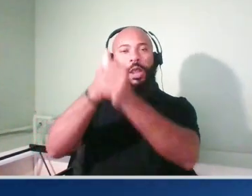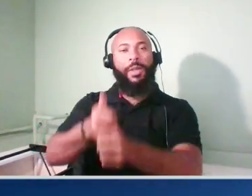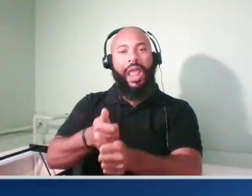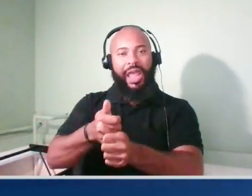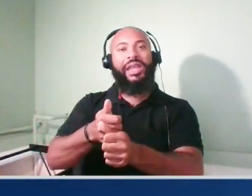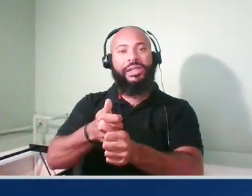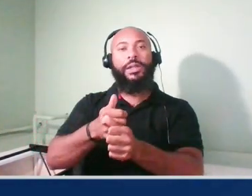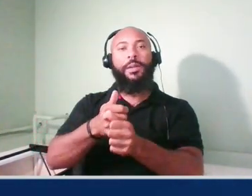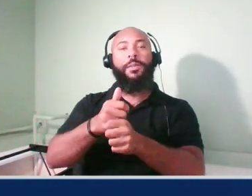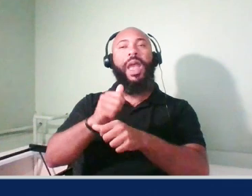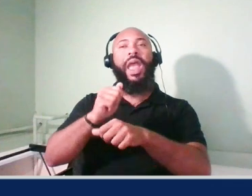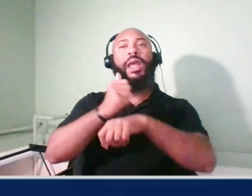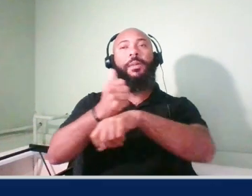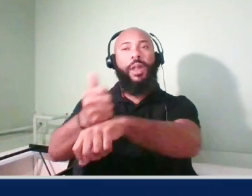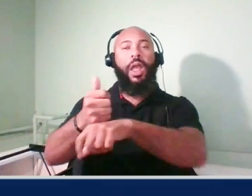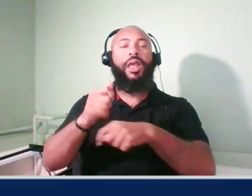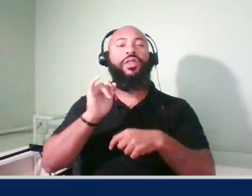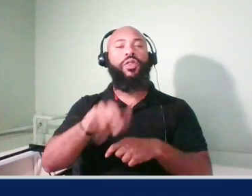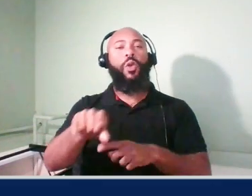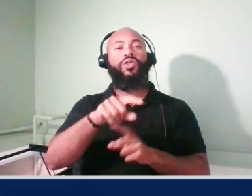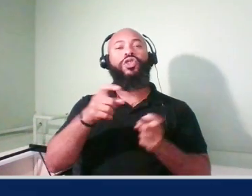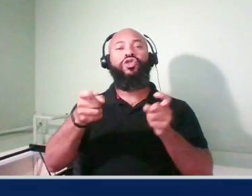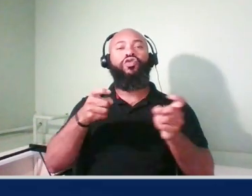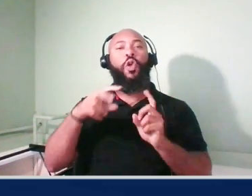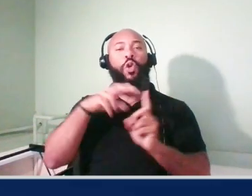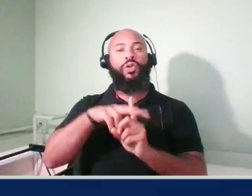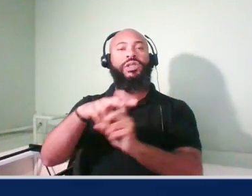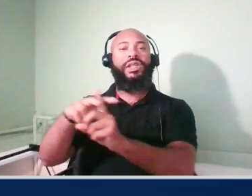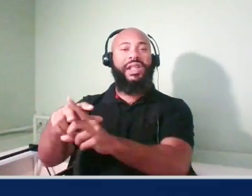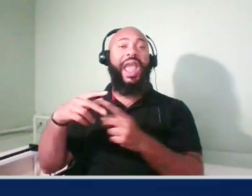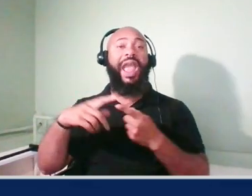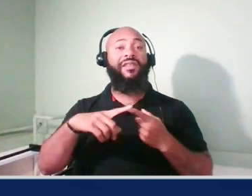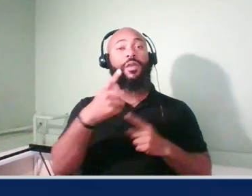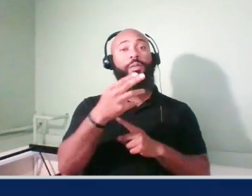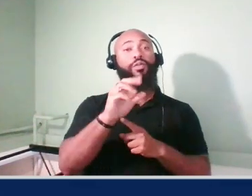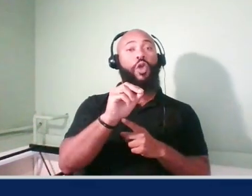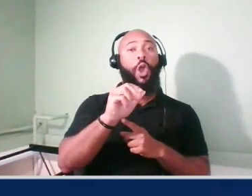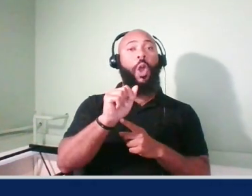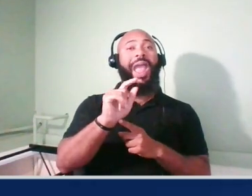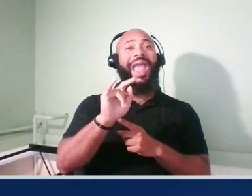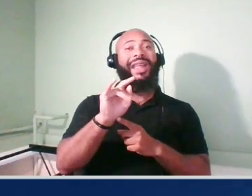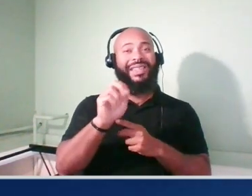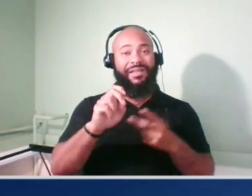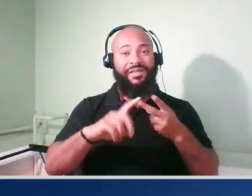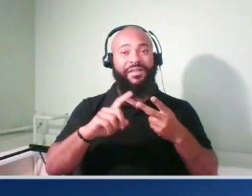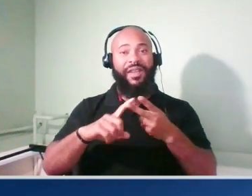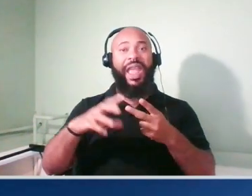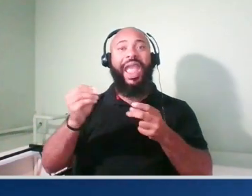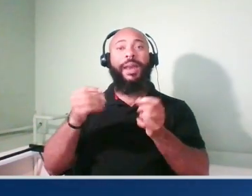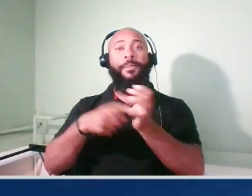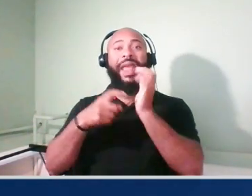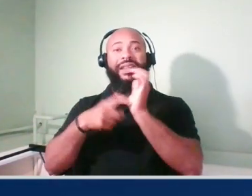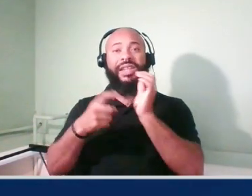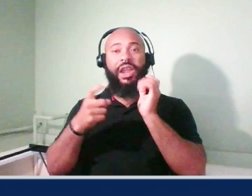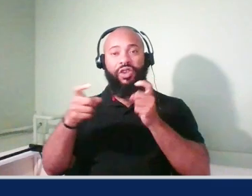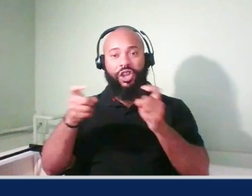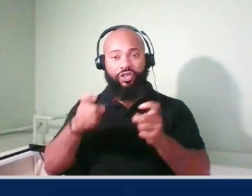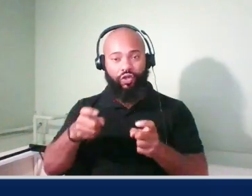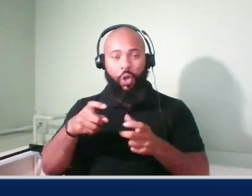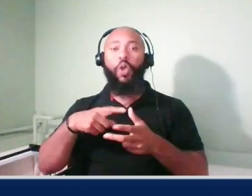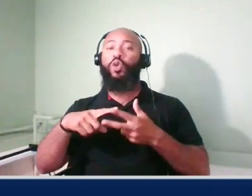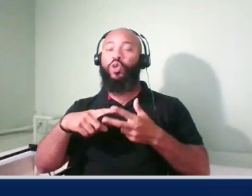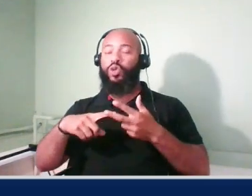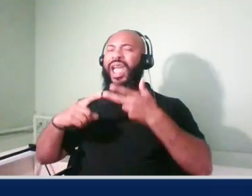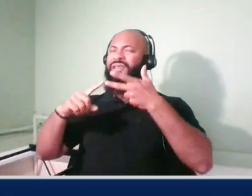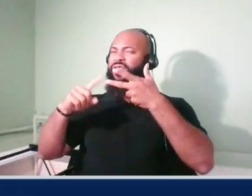those controls. And I know there's two different types of controls. There's proactive controls and mandatory controls. Three, actually. Yes, there are three types of controls. We're